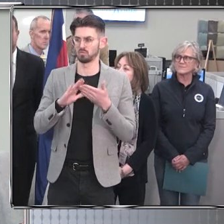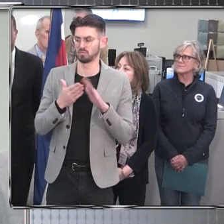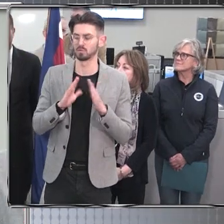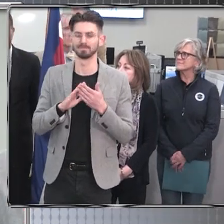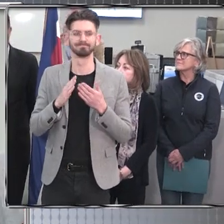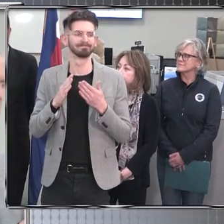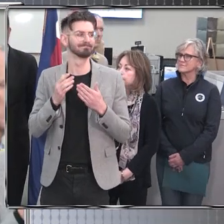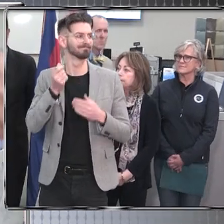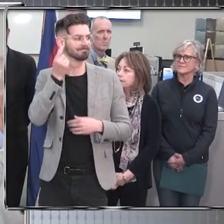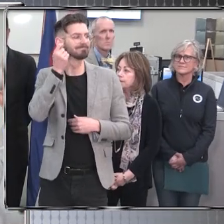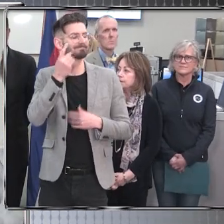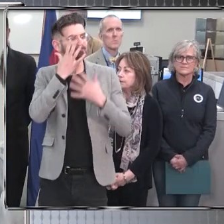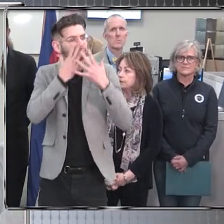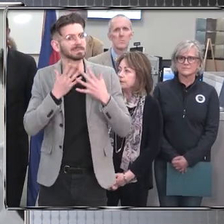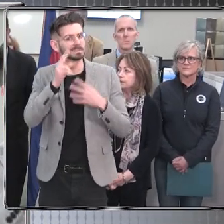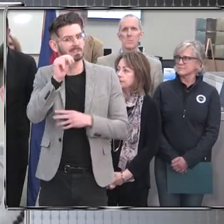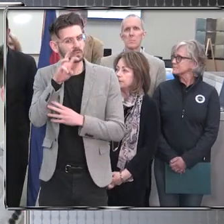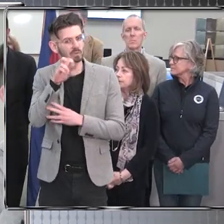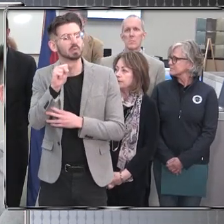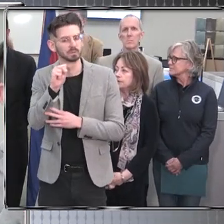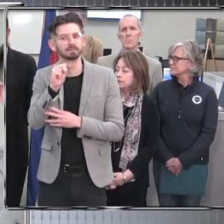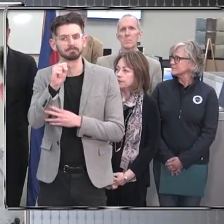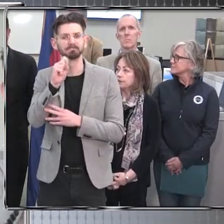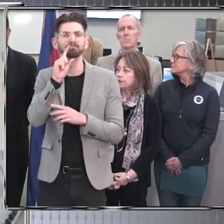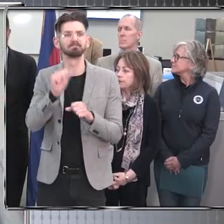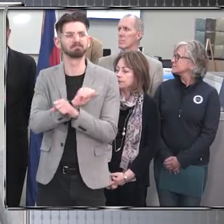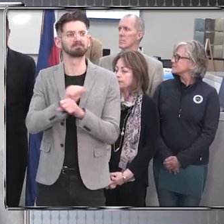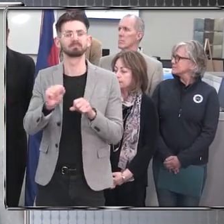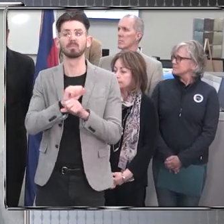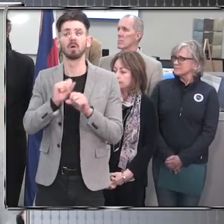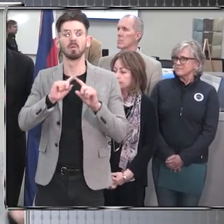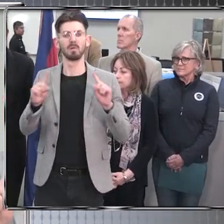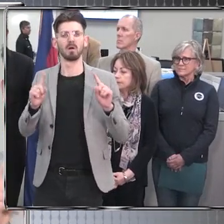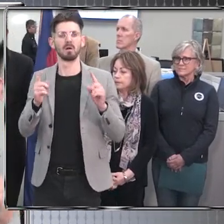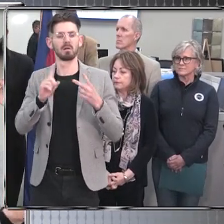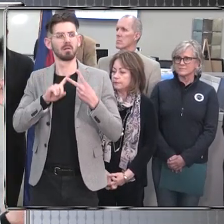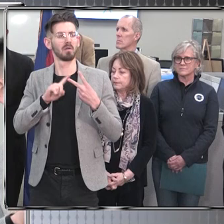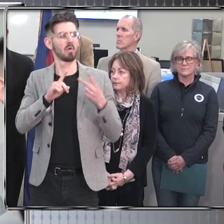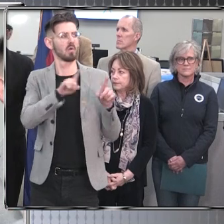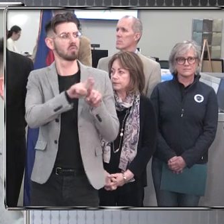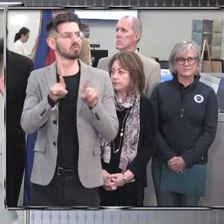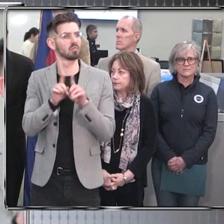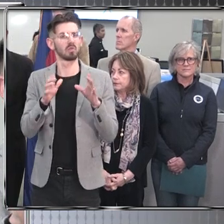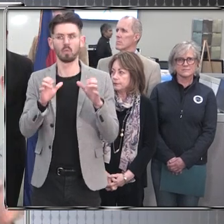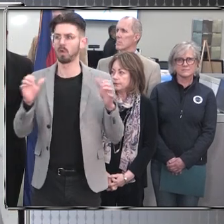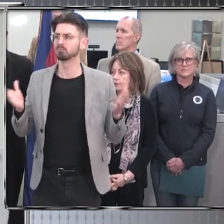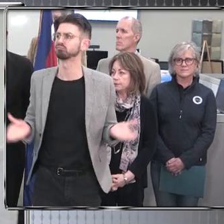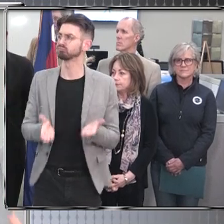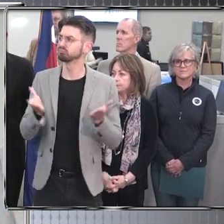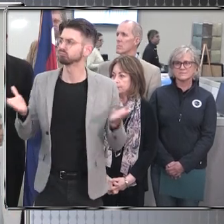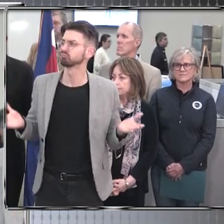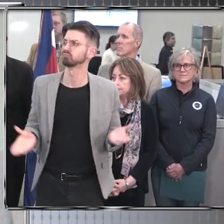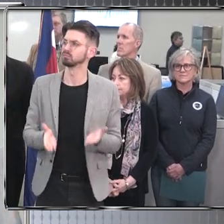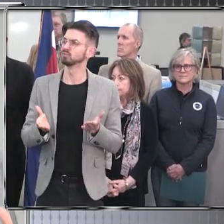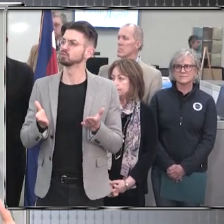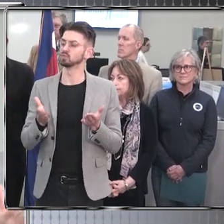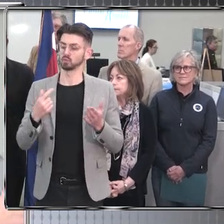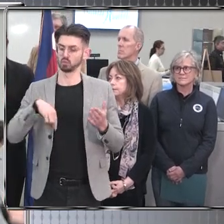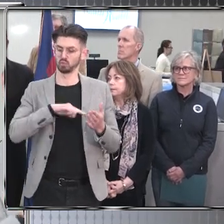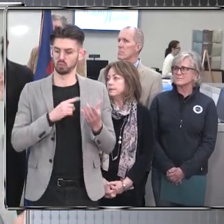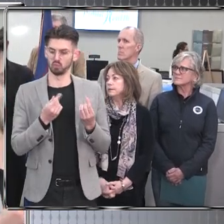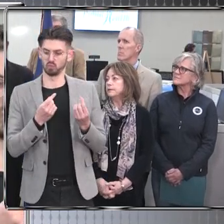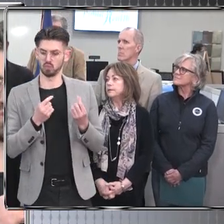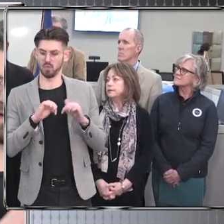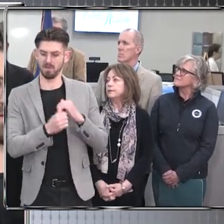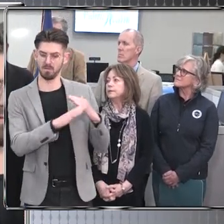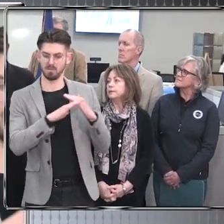report today, but we also want to share the many steps we are taking to continue to fight the spread of this disease in our community. We